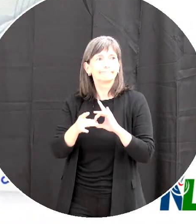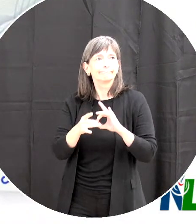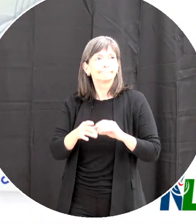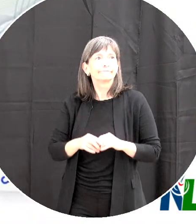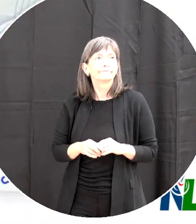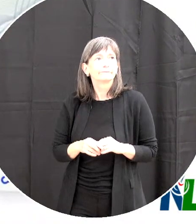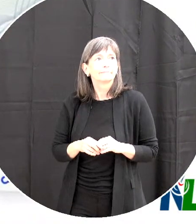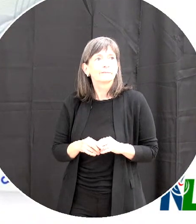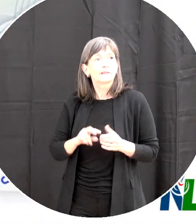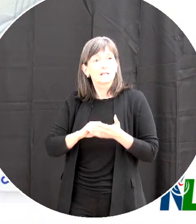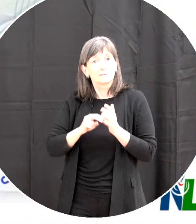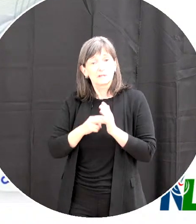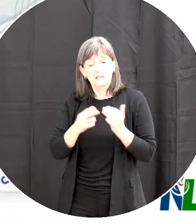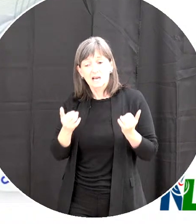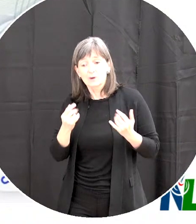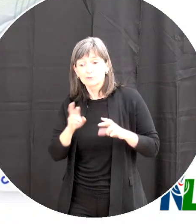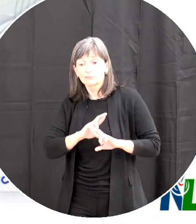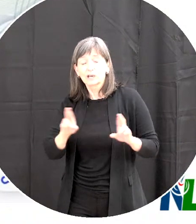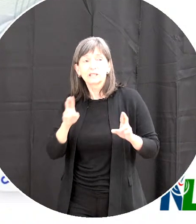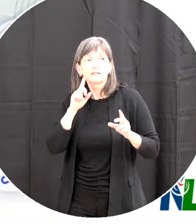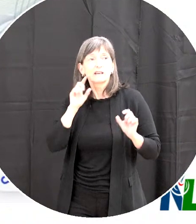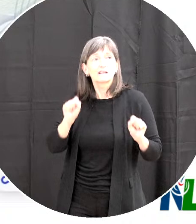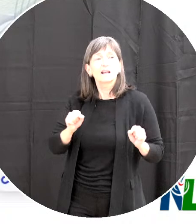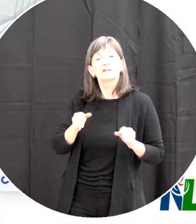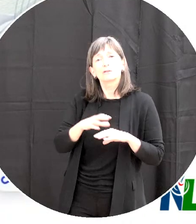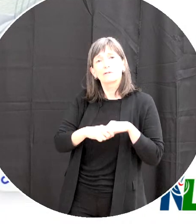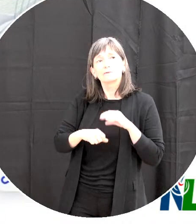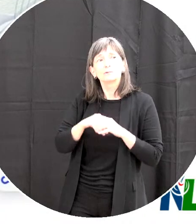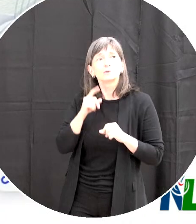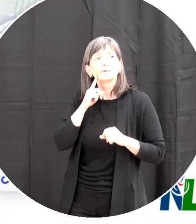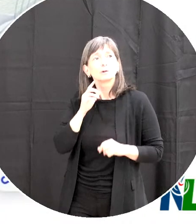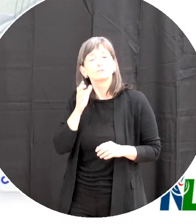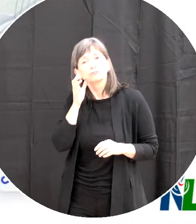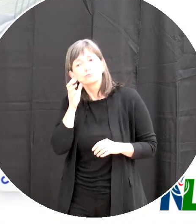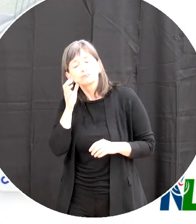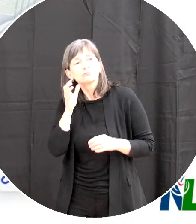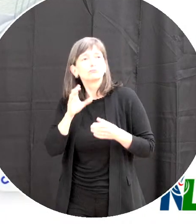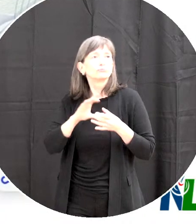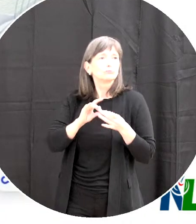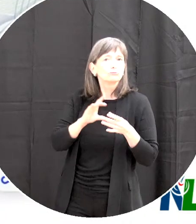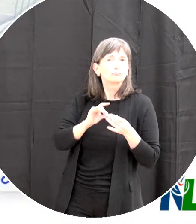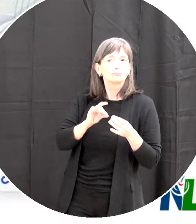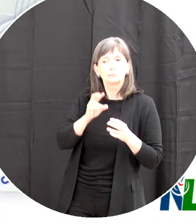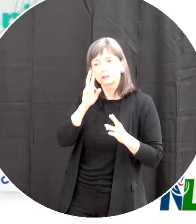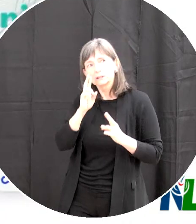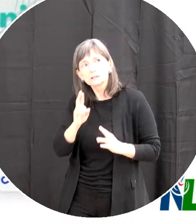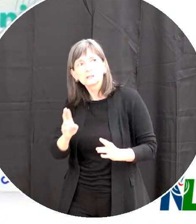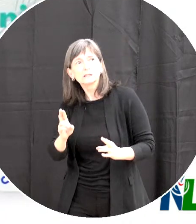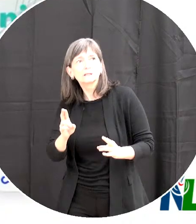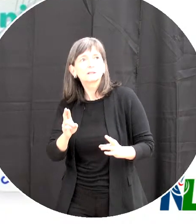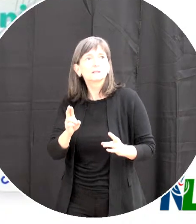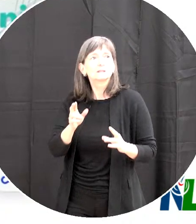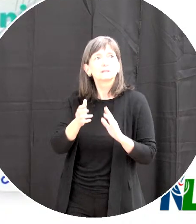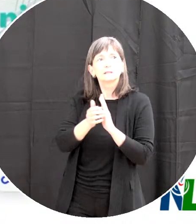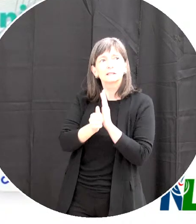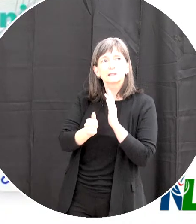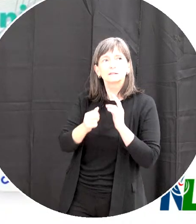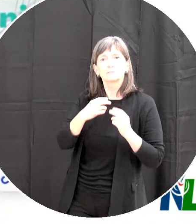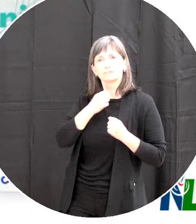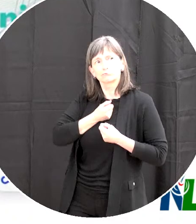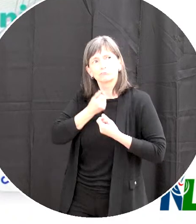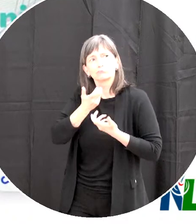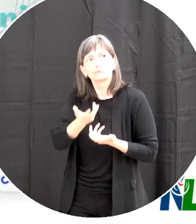for people to collaborate, to question, to listen skillfully, to honor voice, to make meaning, and to take